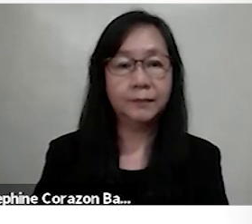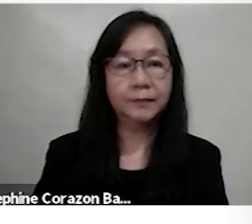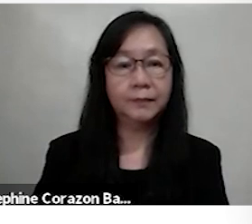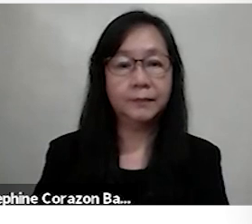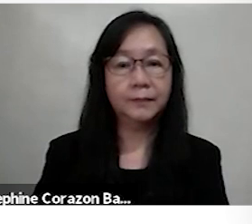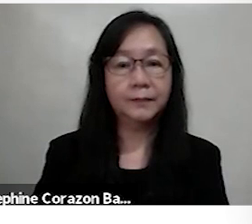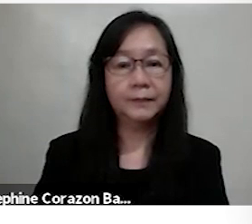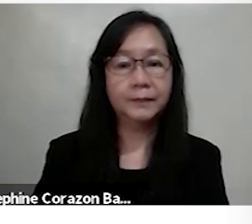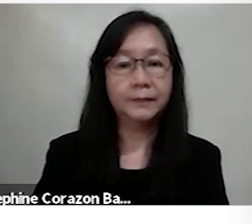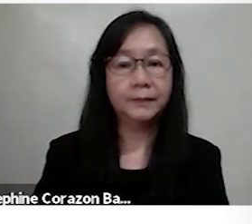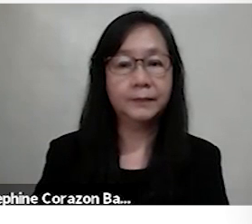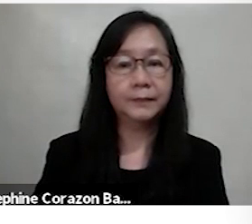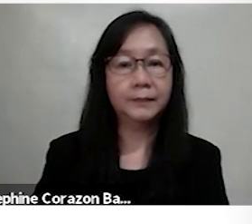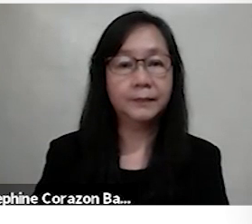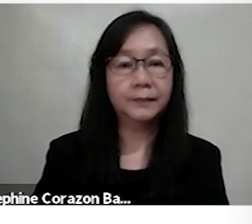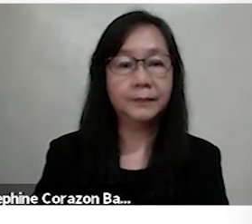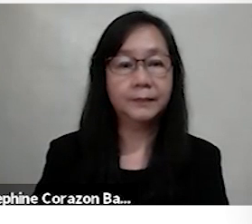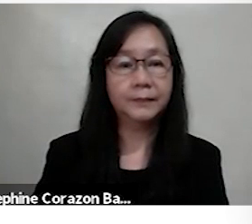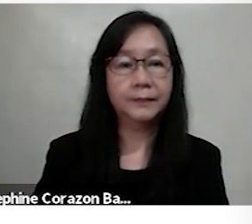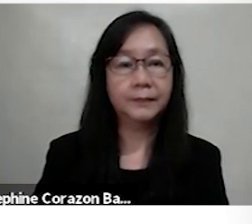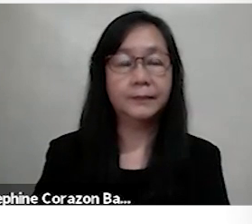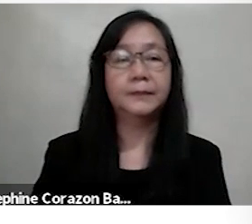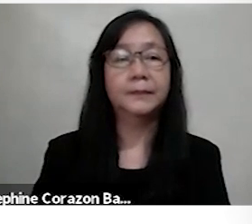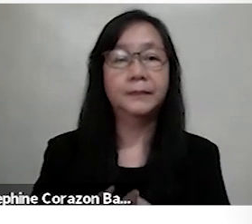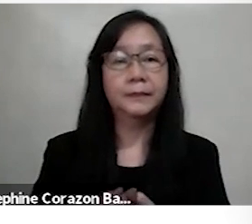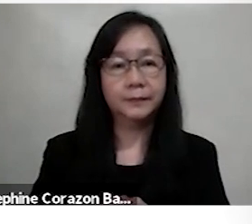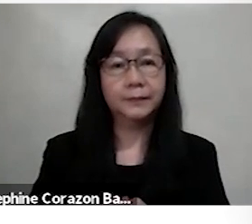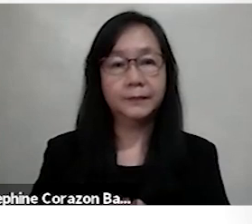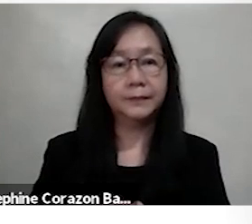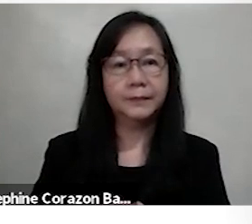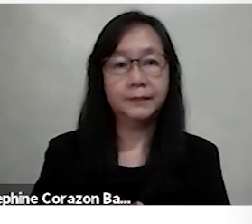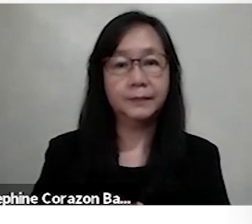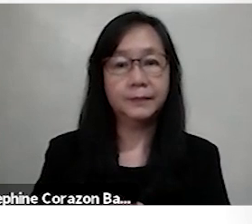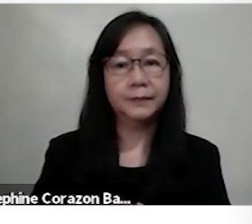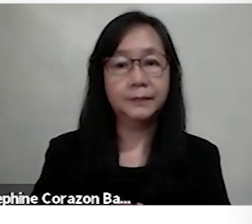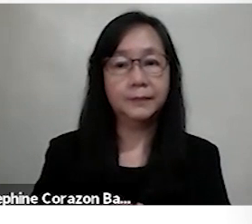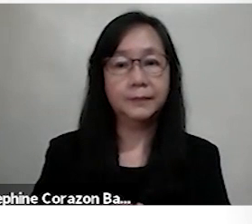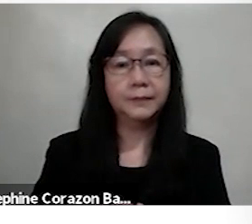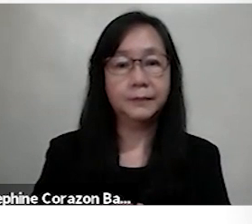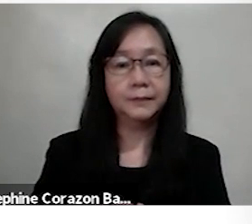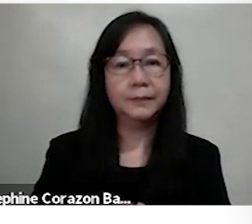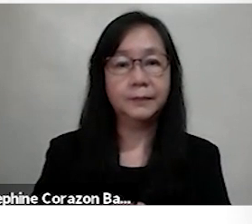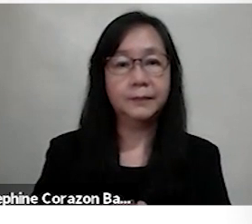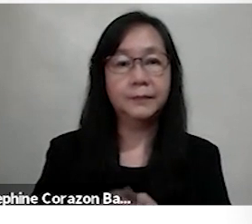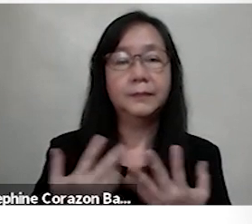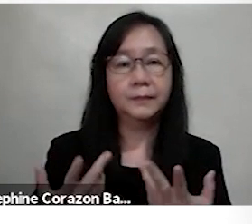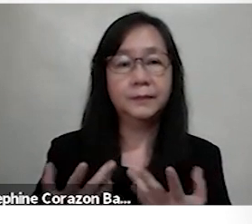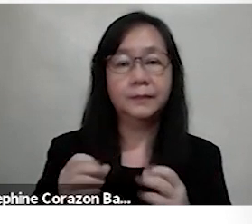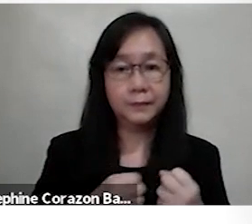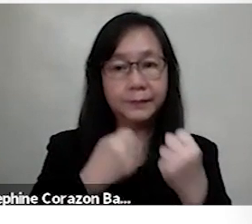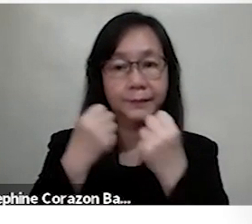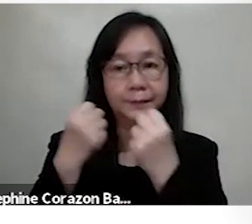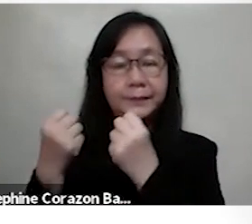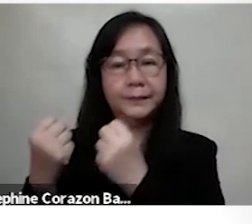committee, and it means that CRC Cambodia wasn't alone to do that. And